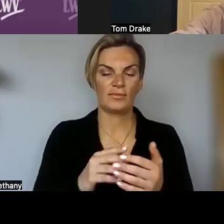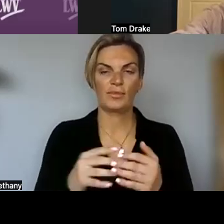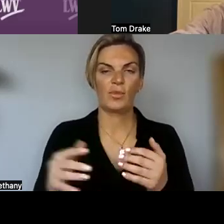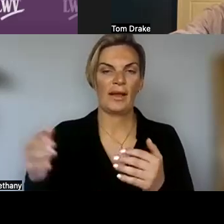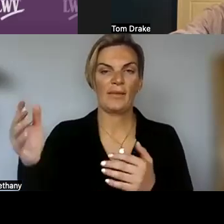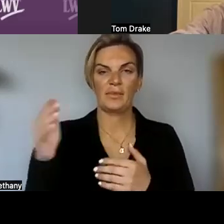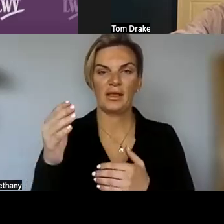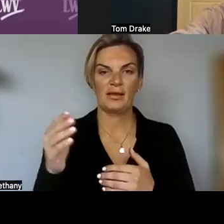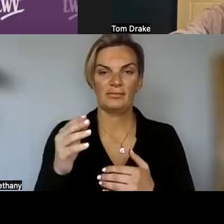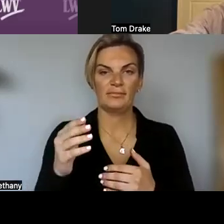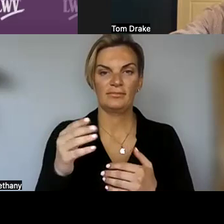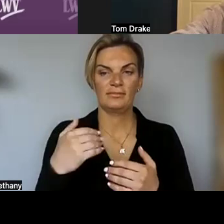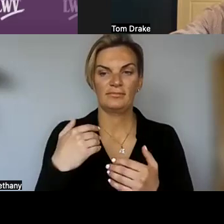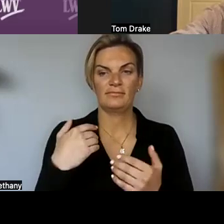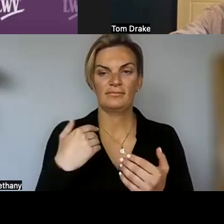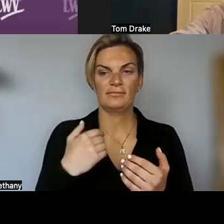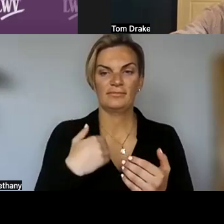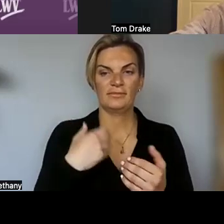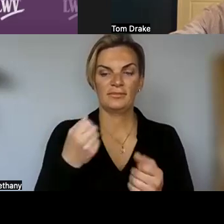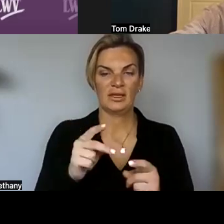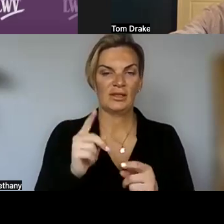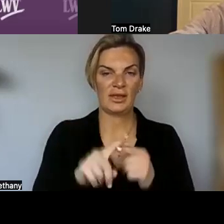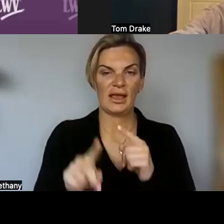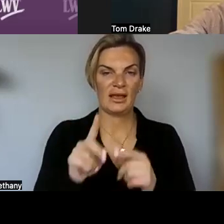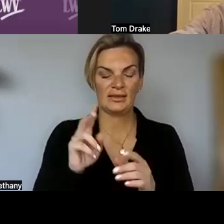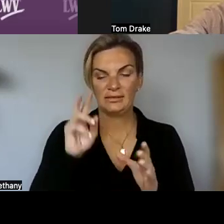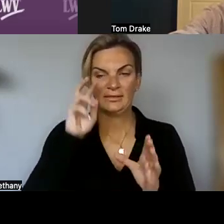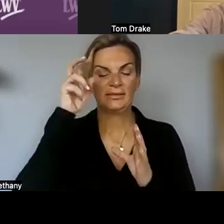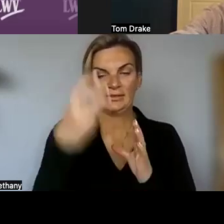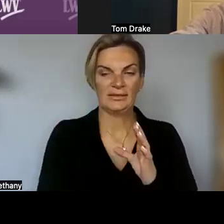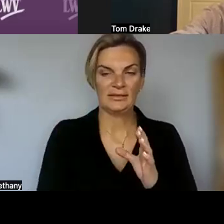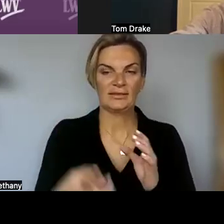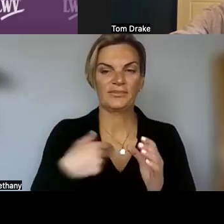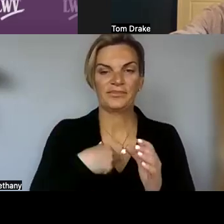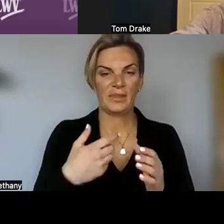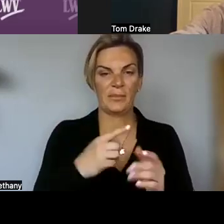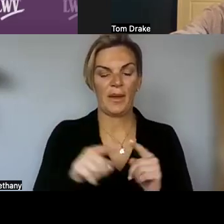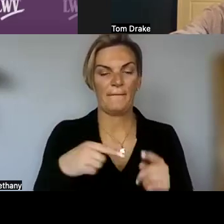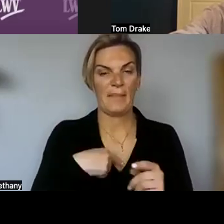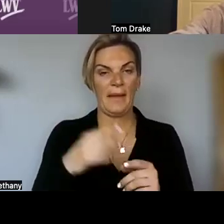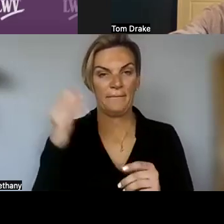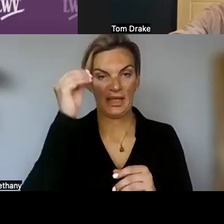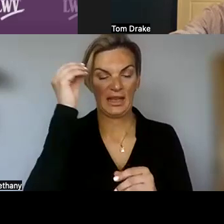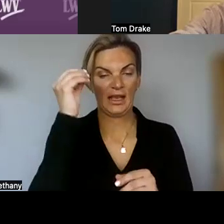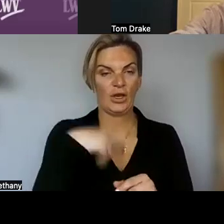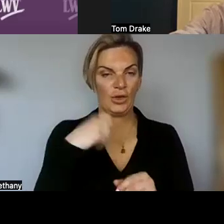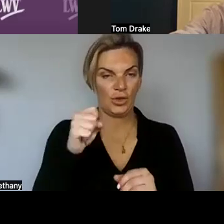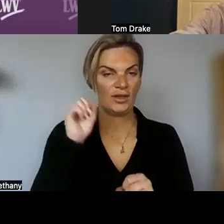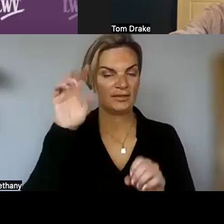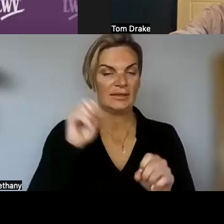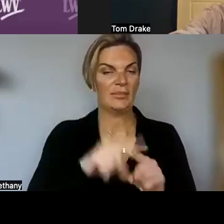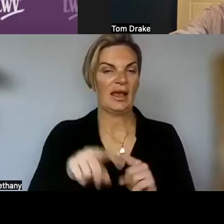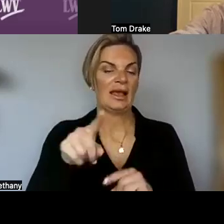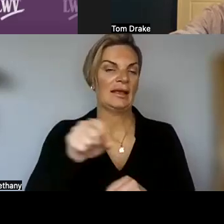opportunity for me to dig right in and get involved, other than just giving my opinion, which I felt was very valuable at certain times. One of the projects that I